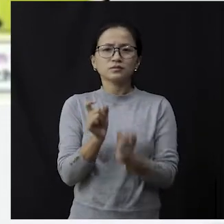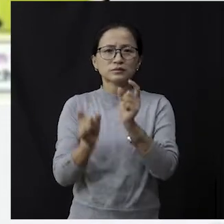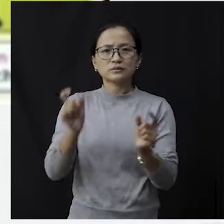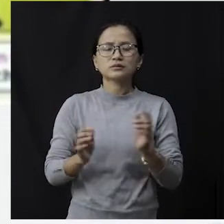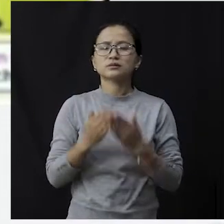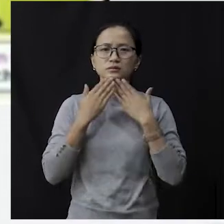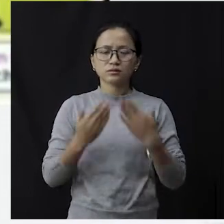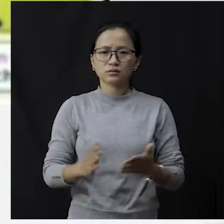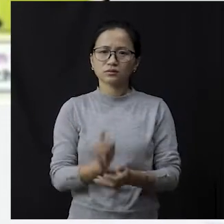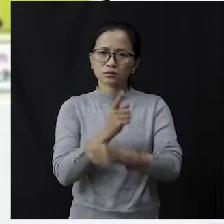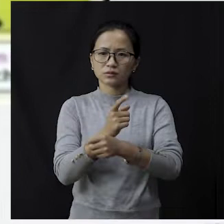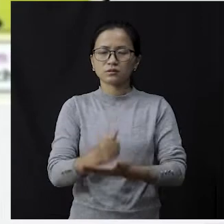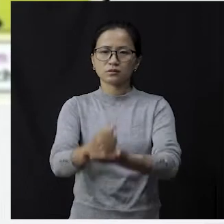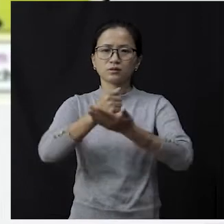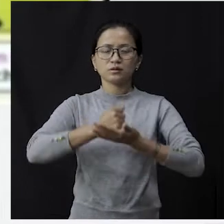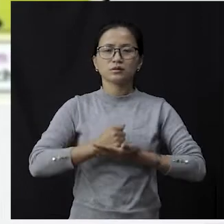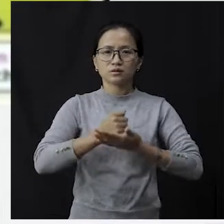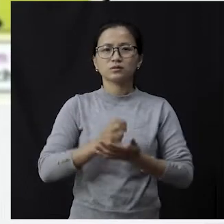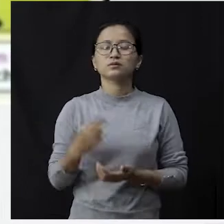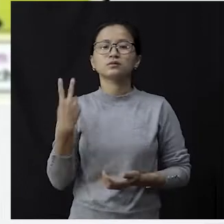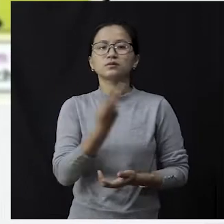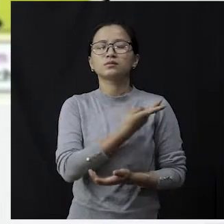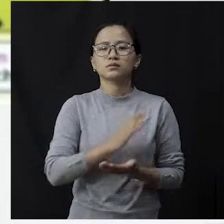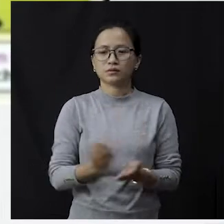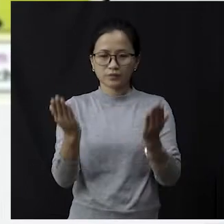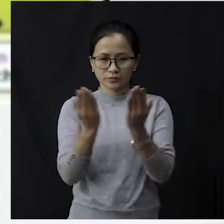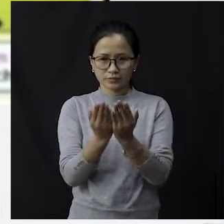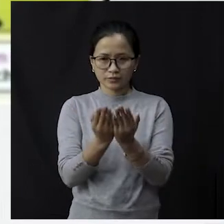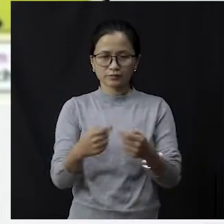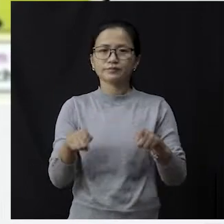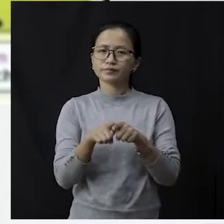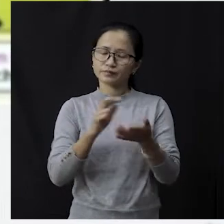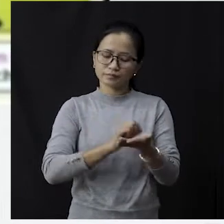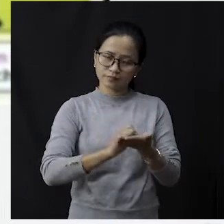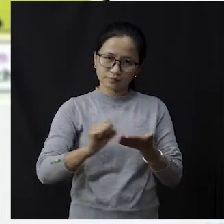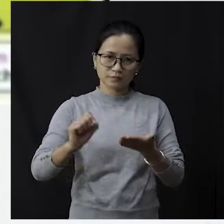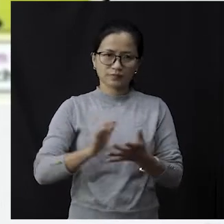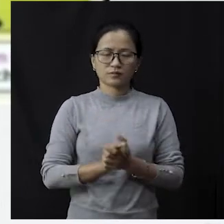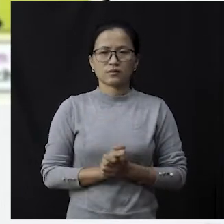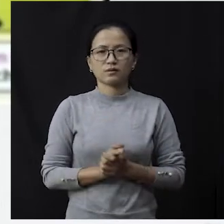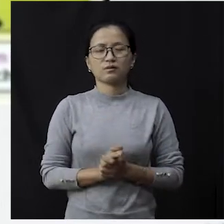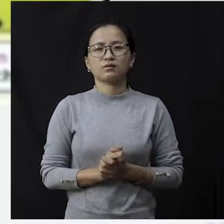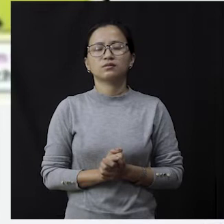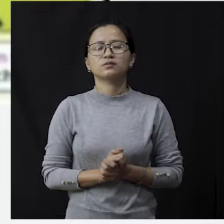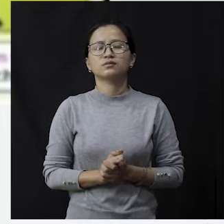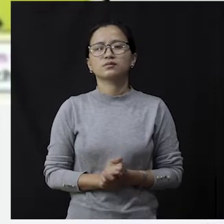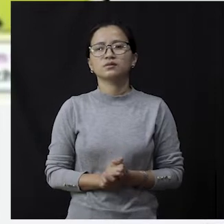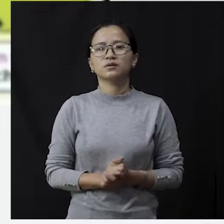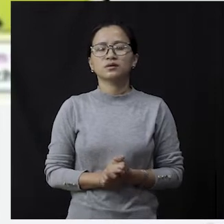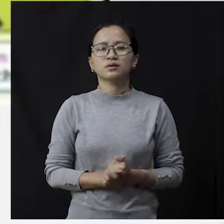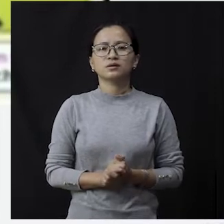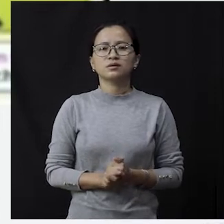a school, a teacher help us to read and write. Yes or no? A teacher help us to read